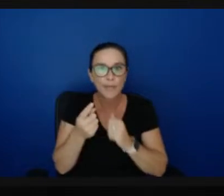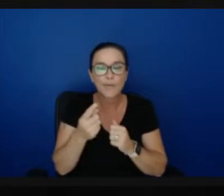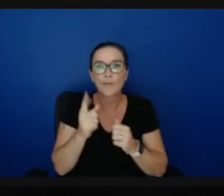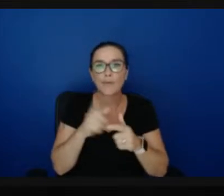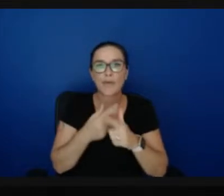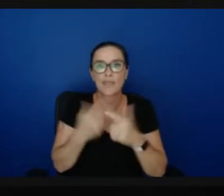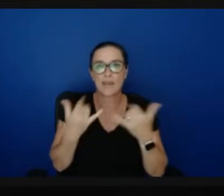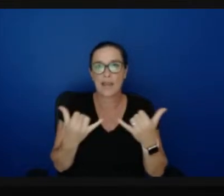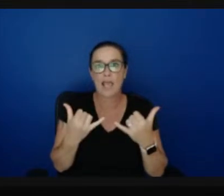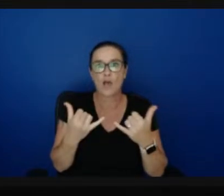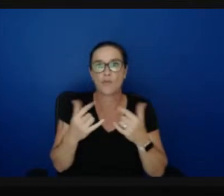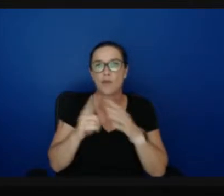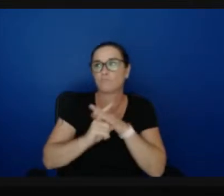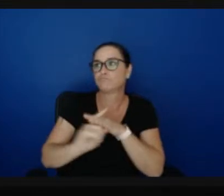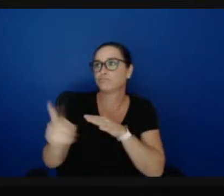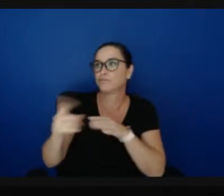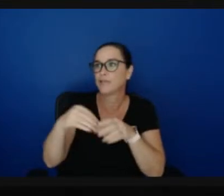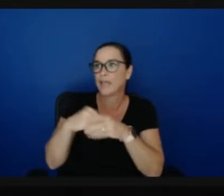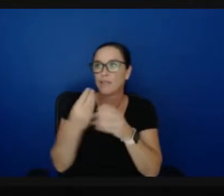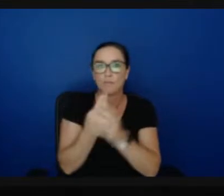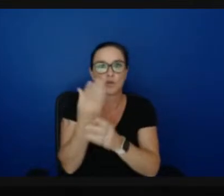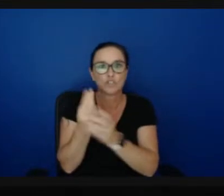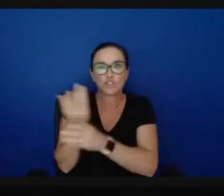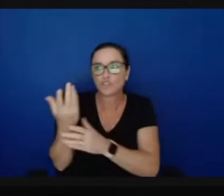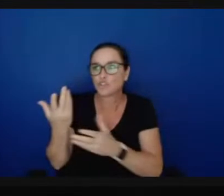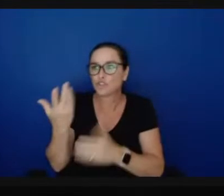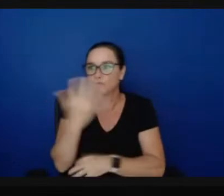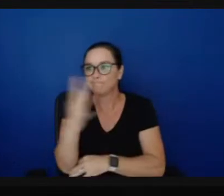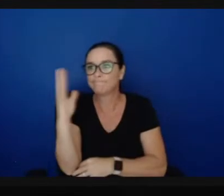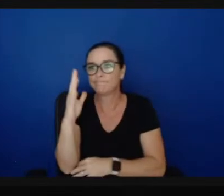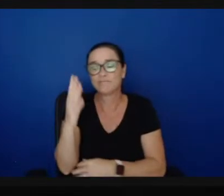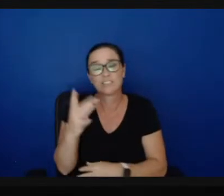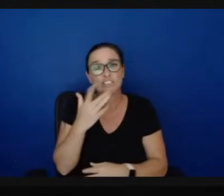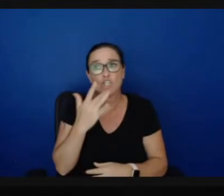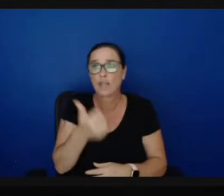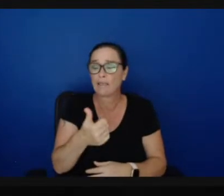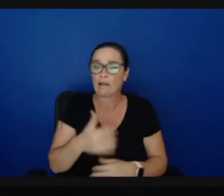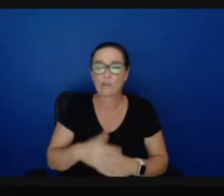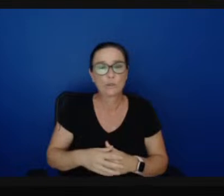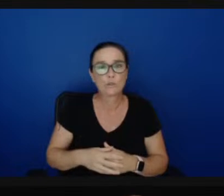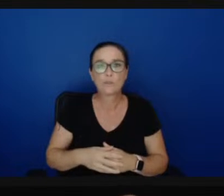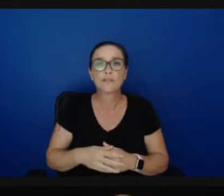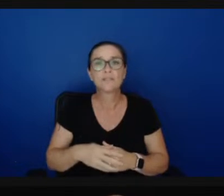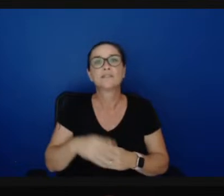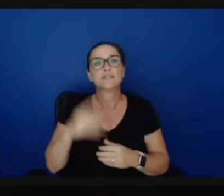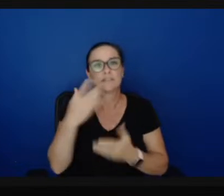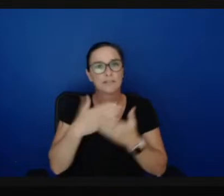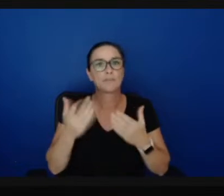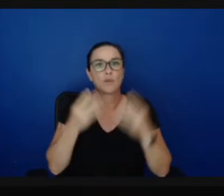they're in the bush running, right? And good luck. So that's always something to consider.